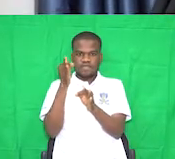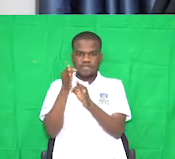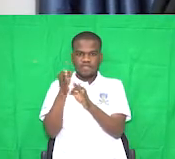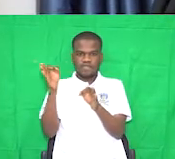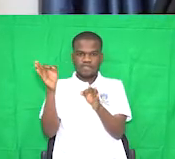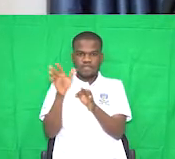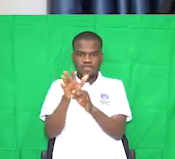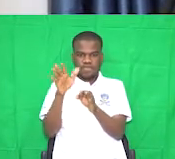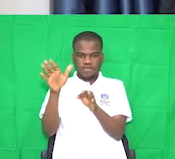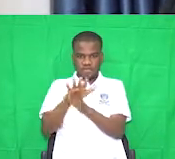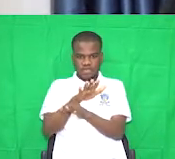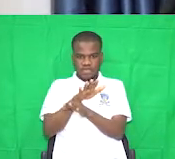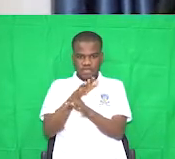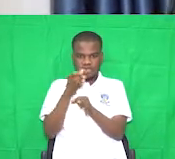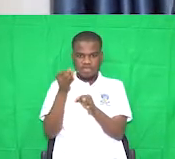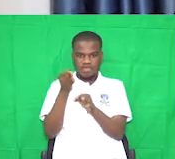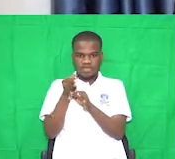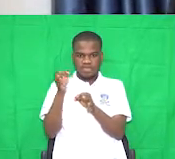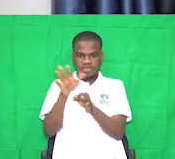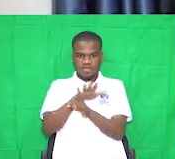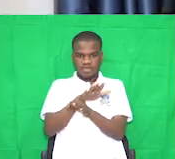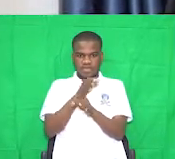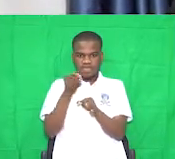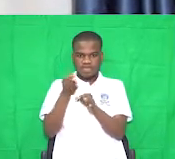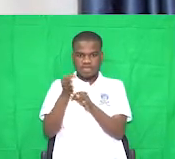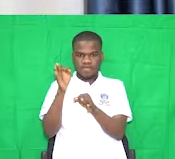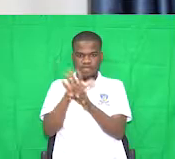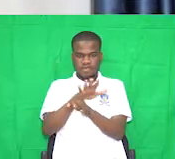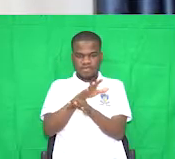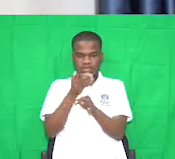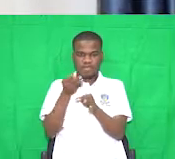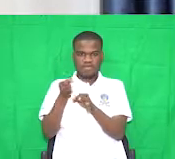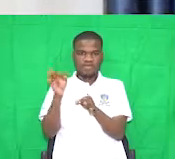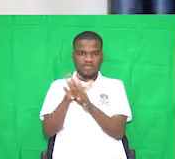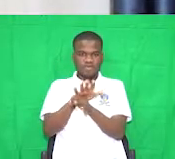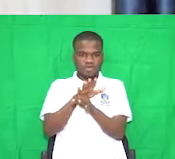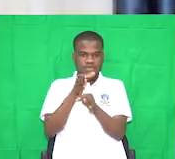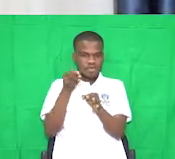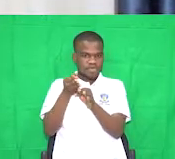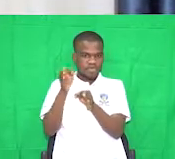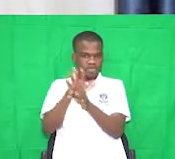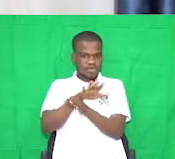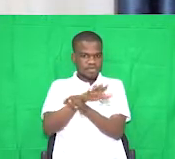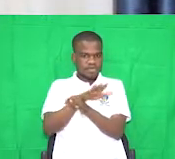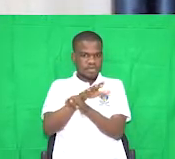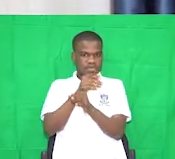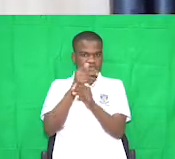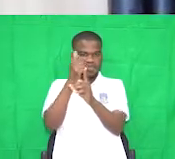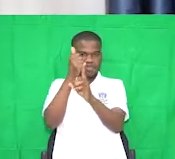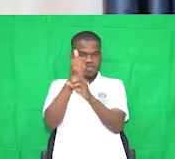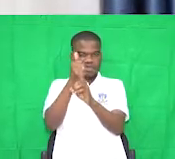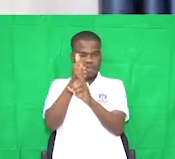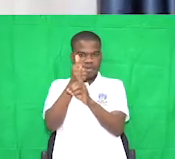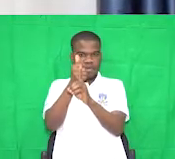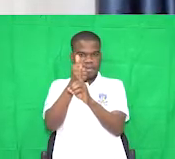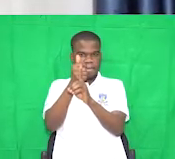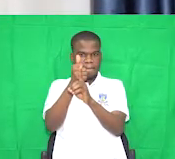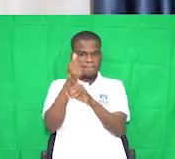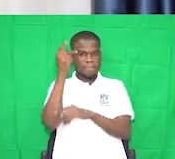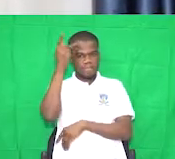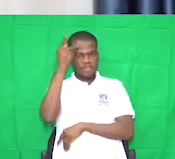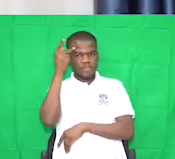encountered Timothy and his parents in his first missionary journey. And as it is believed, Paul had led them